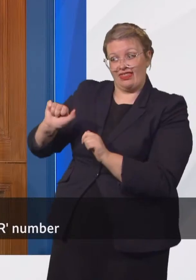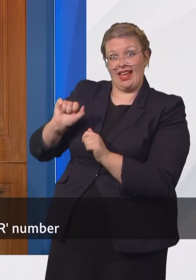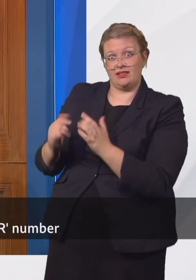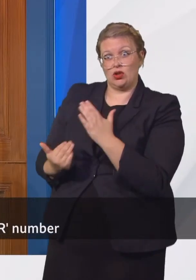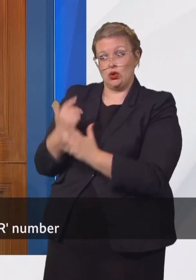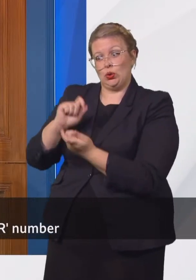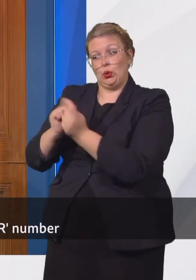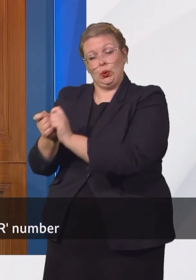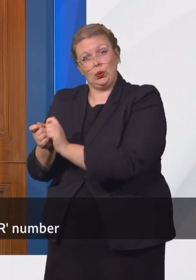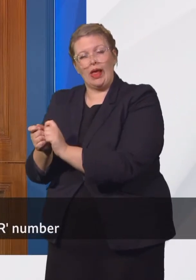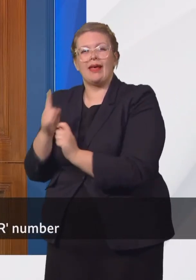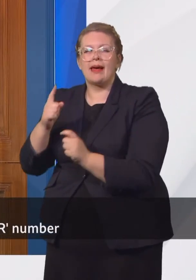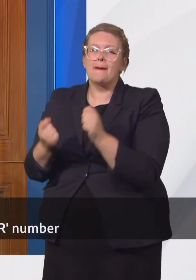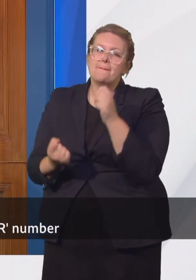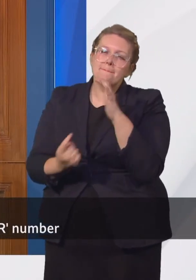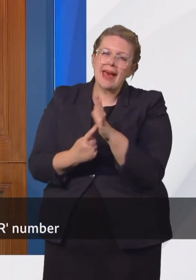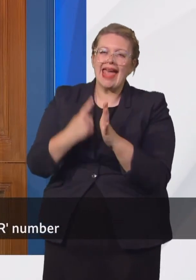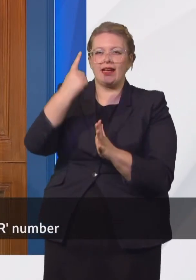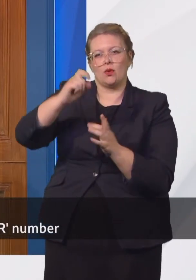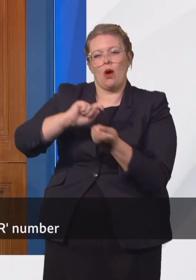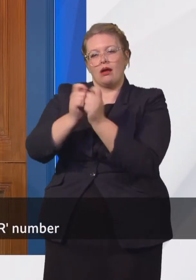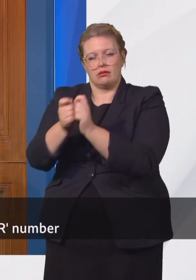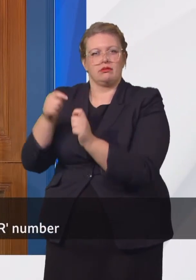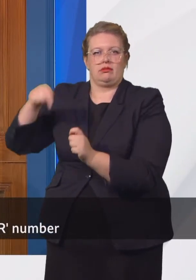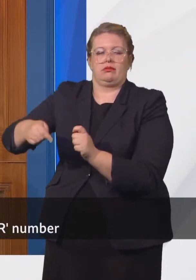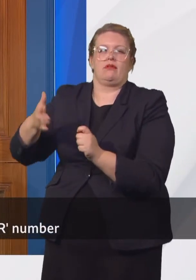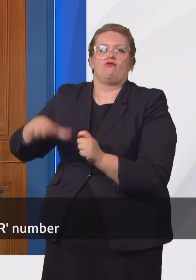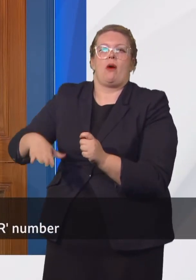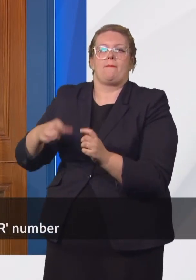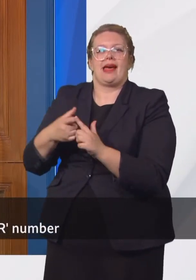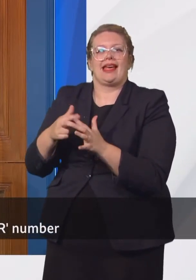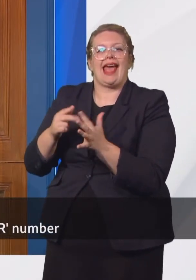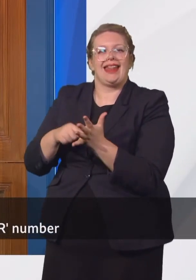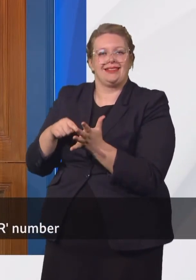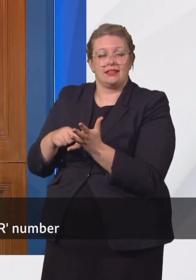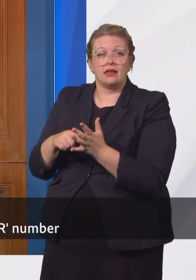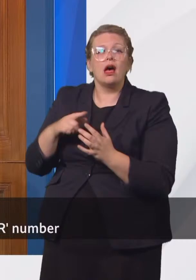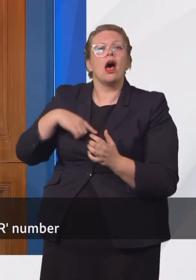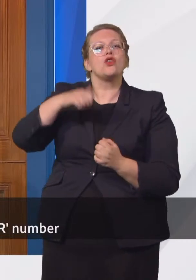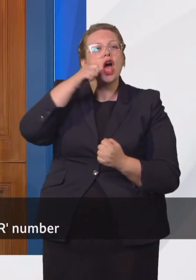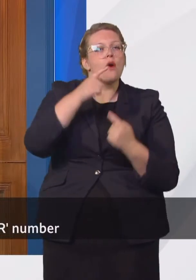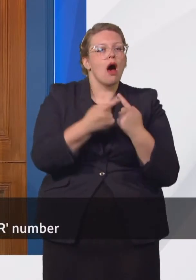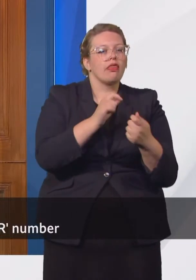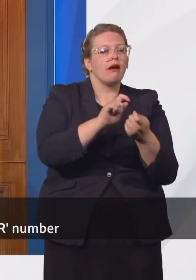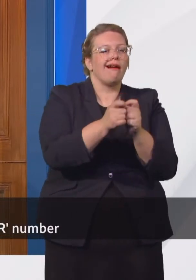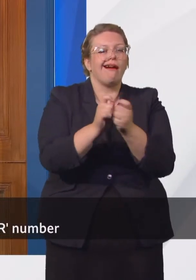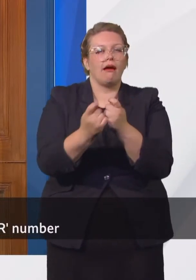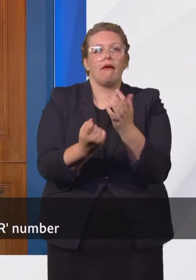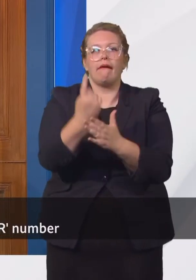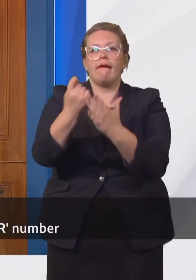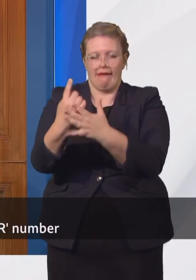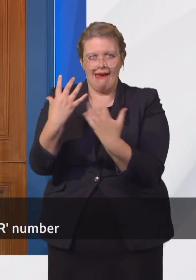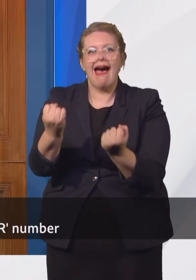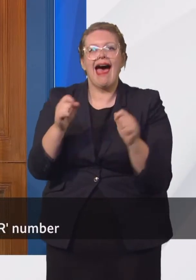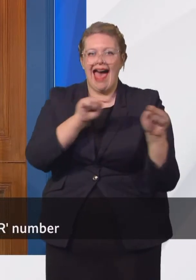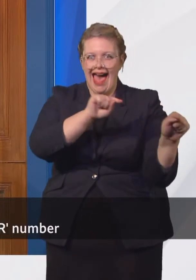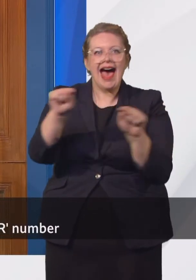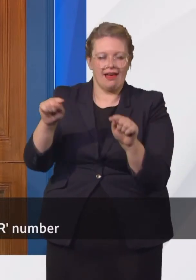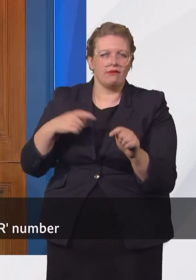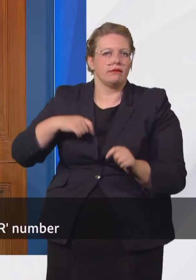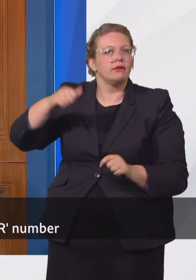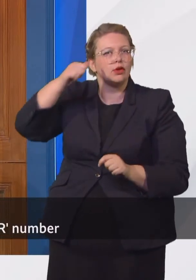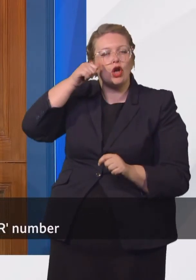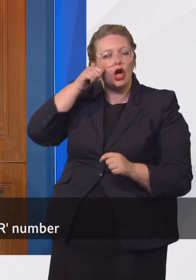the dominant variant in the UK. There are now other variants, and of course there's ones that are